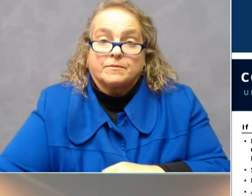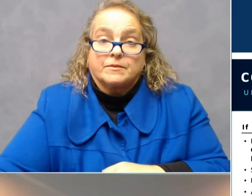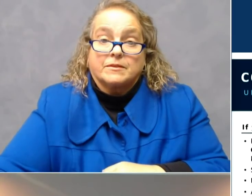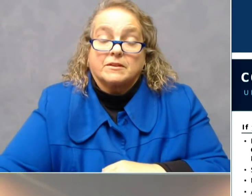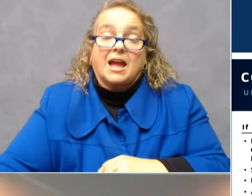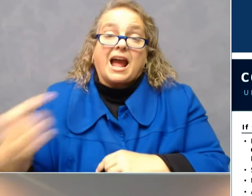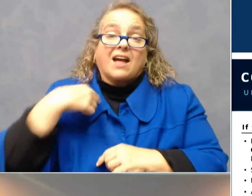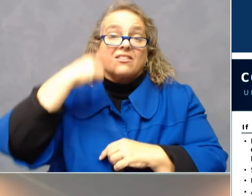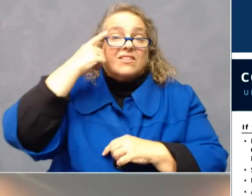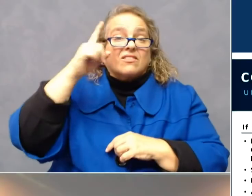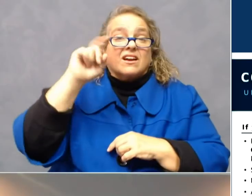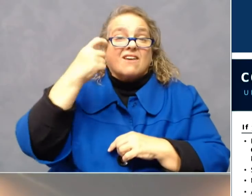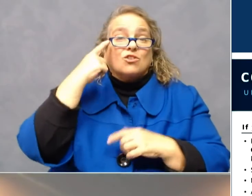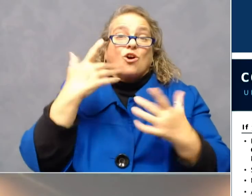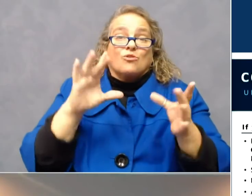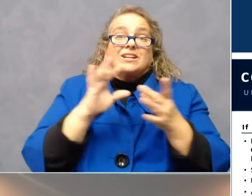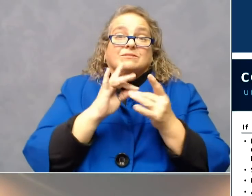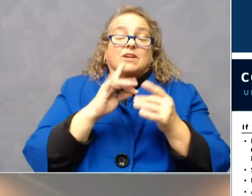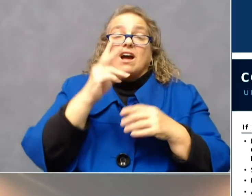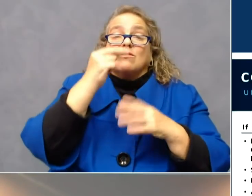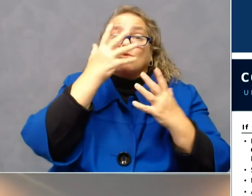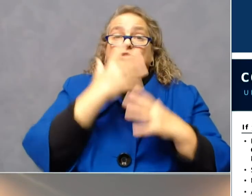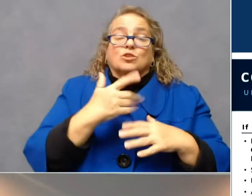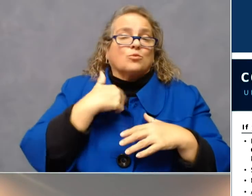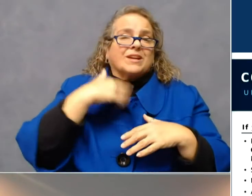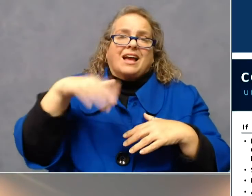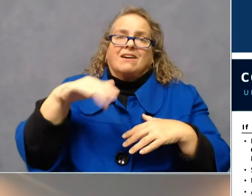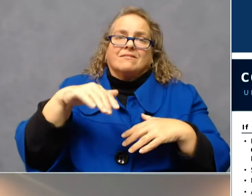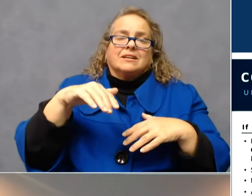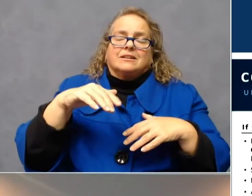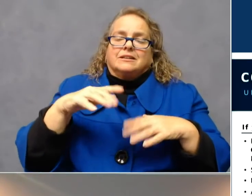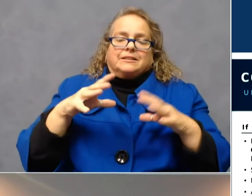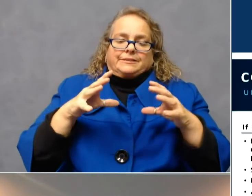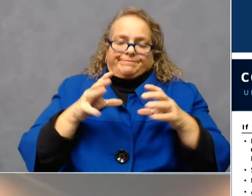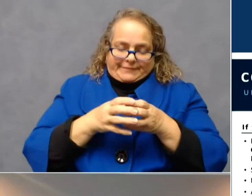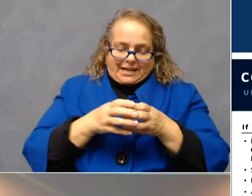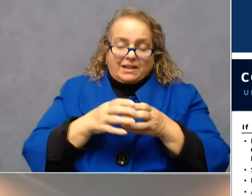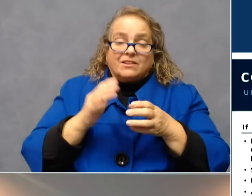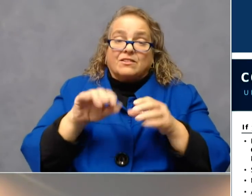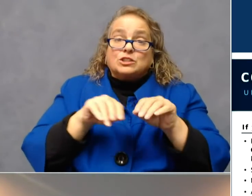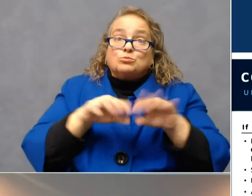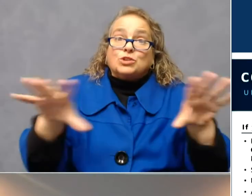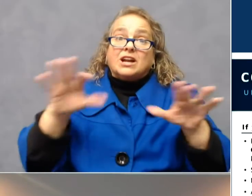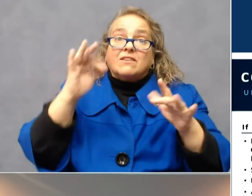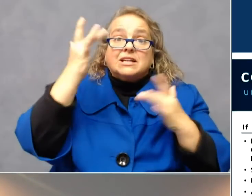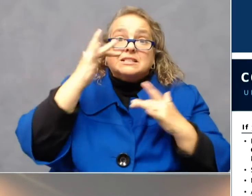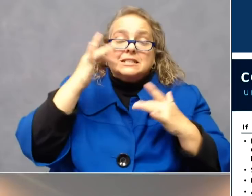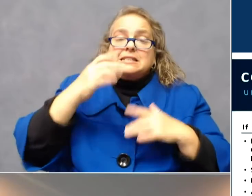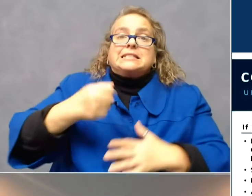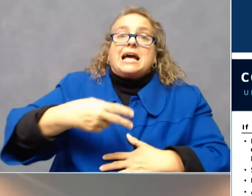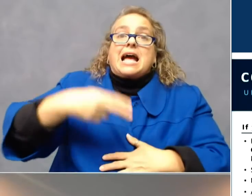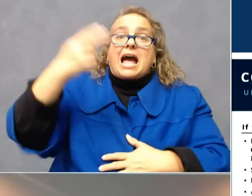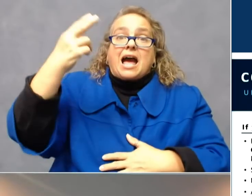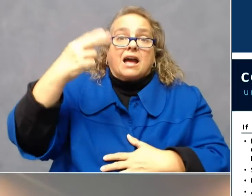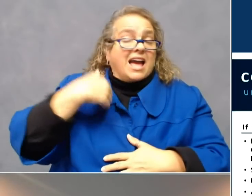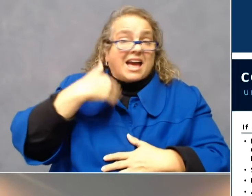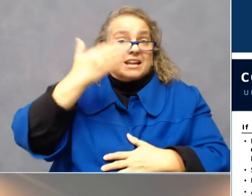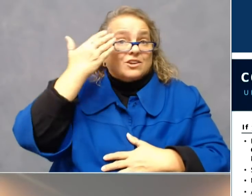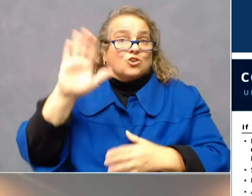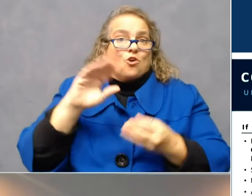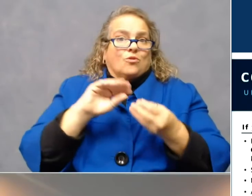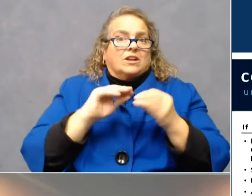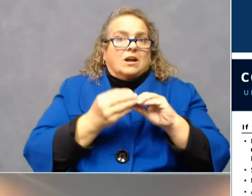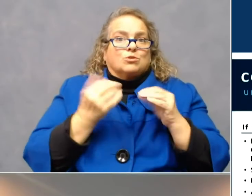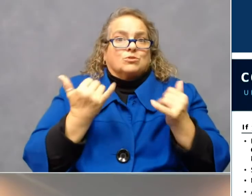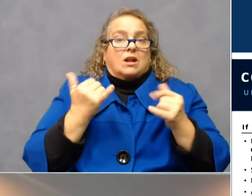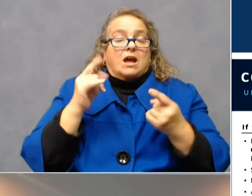and the exponential growth that we see. I didn't know the numbers today until the governor read them off just a